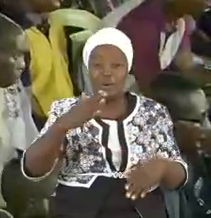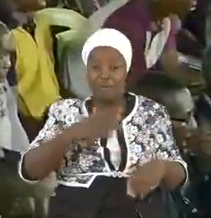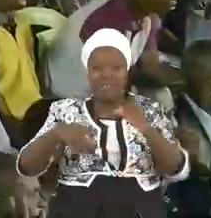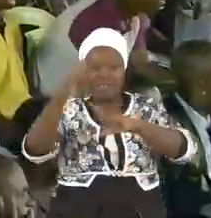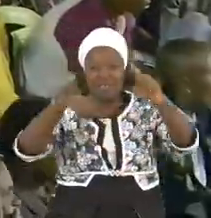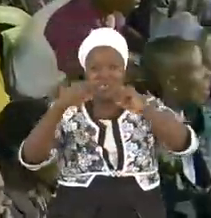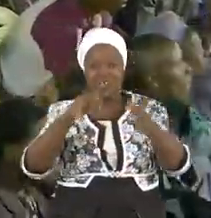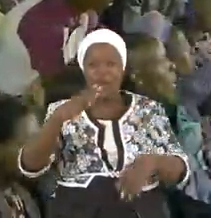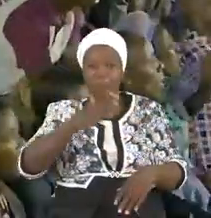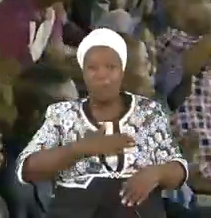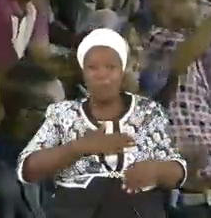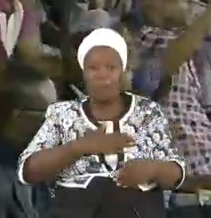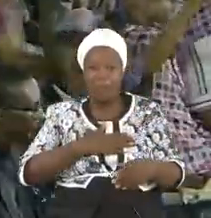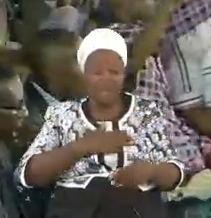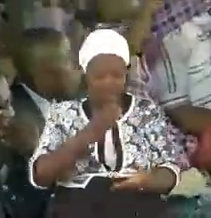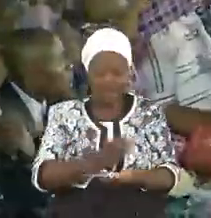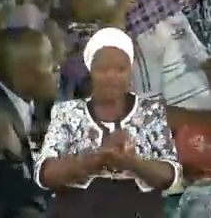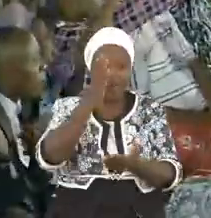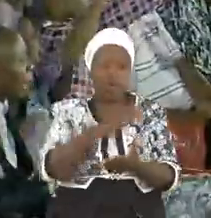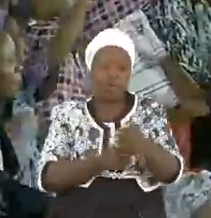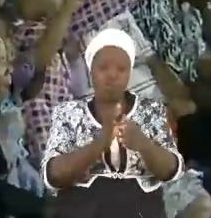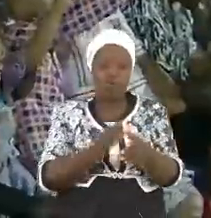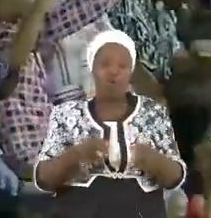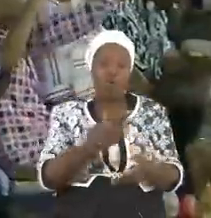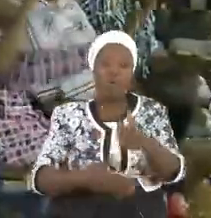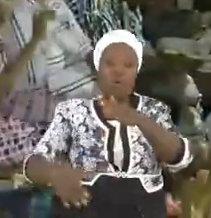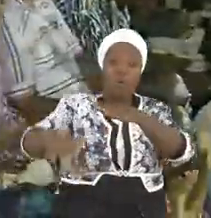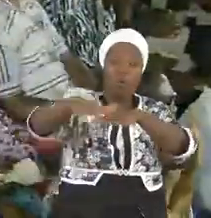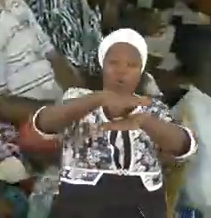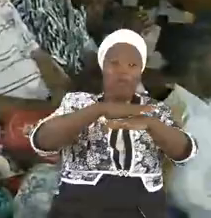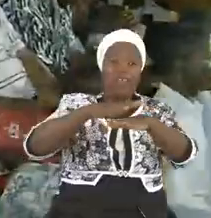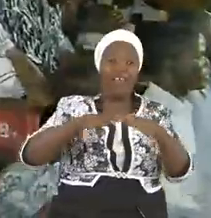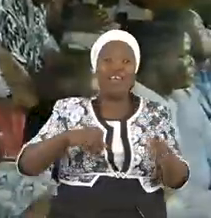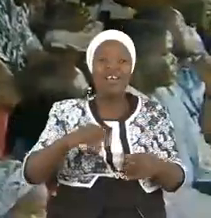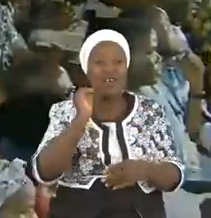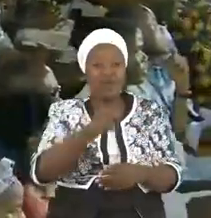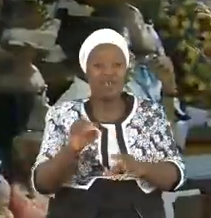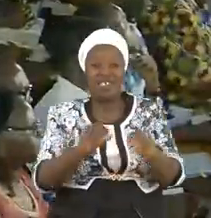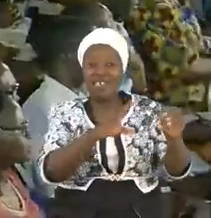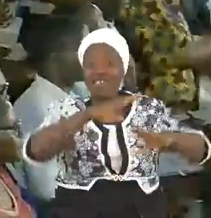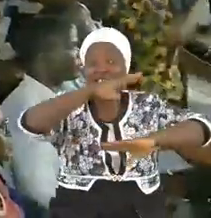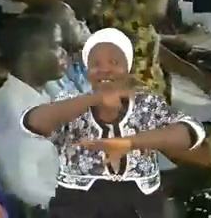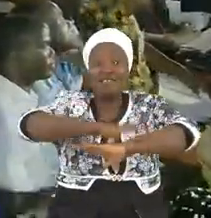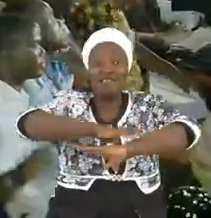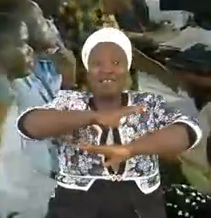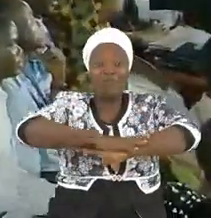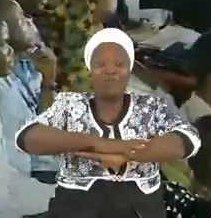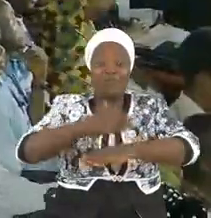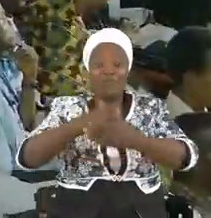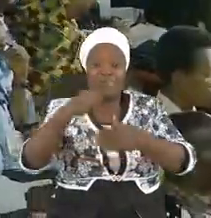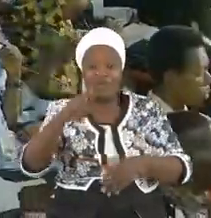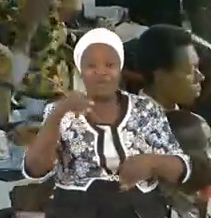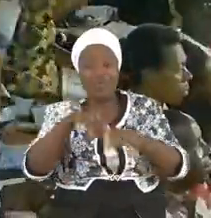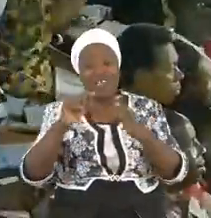will run over. He will set a table before you in the presence of